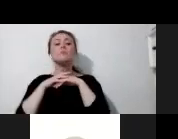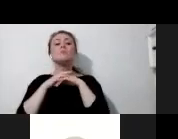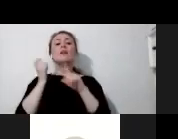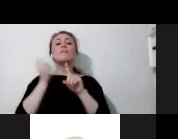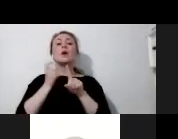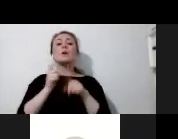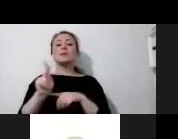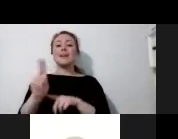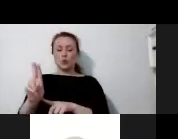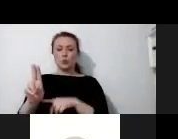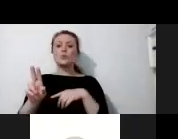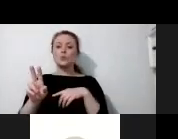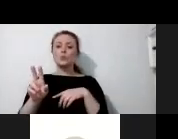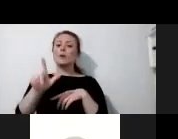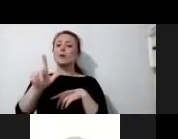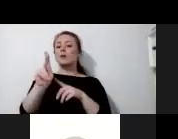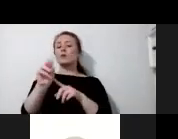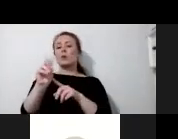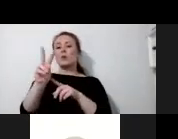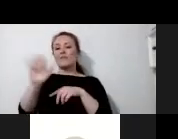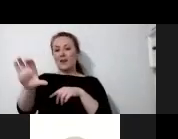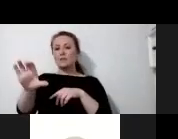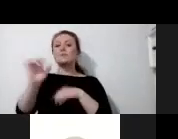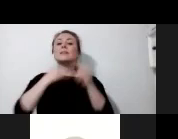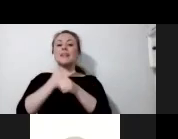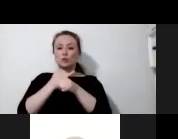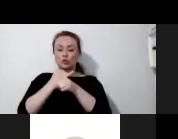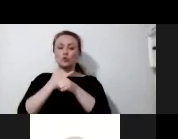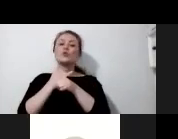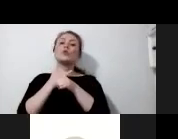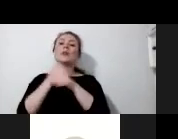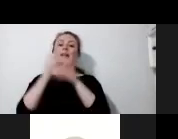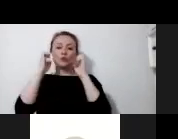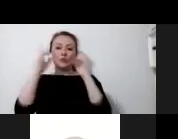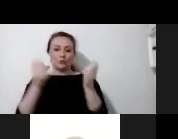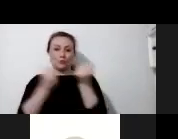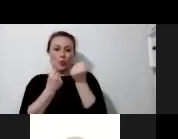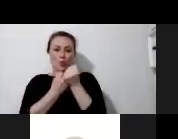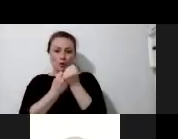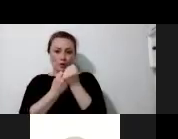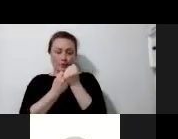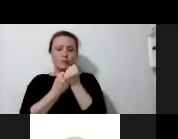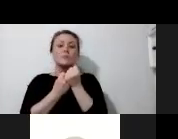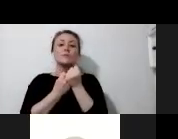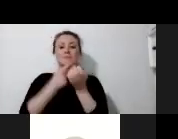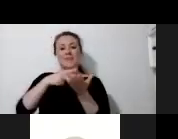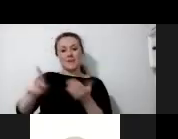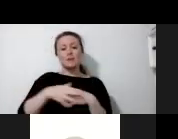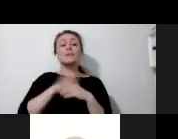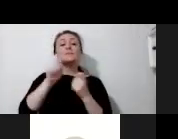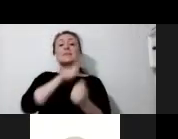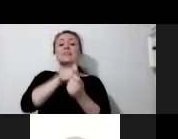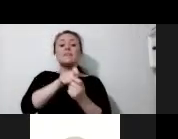the Kovac International Education Support Fund, because the award is specific for the residents, bringing them in